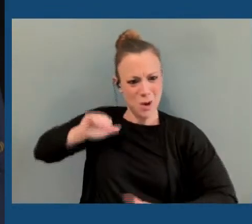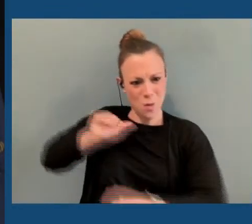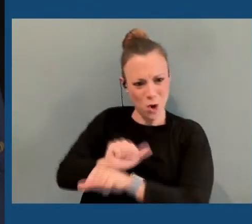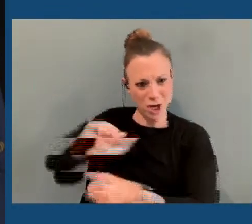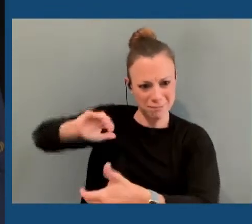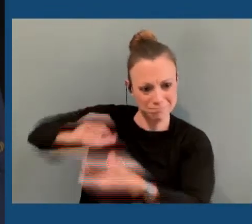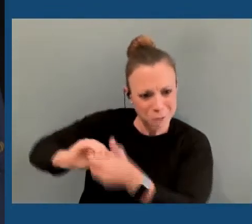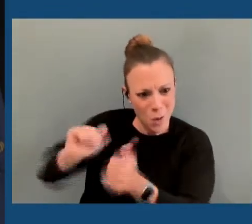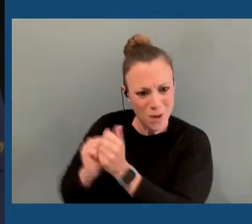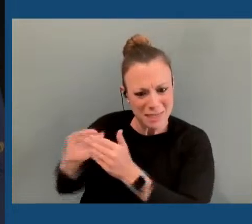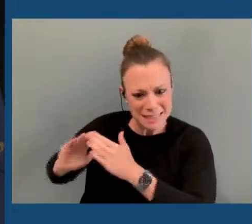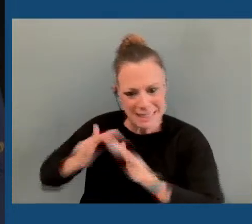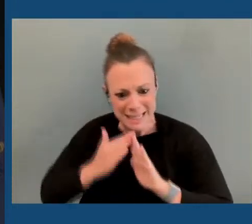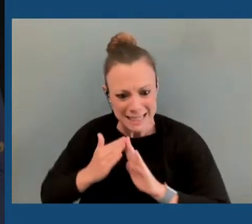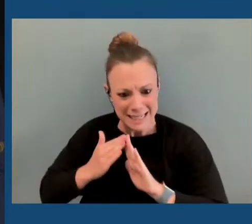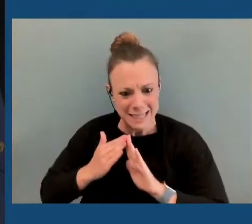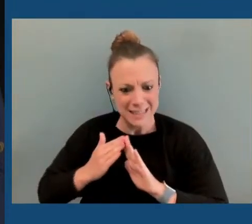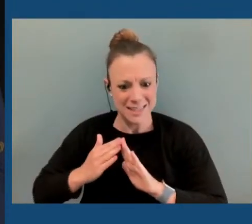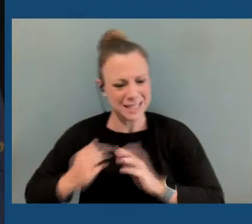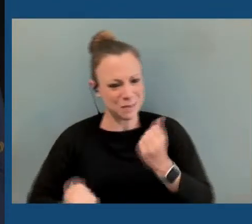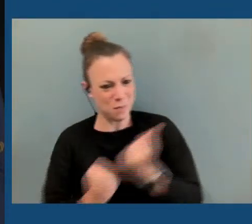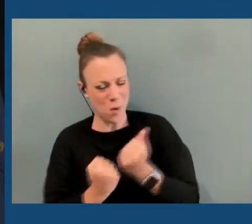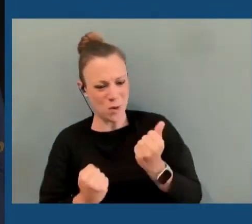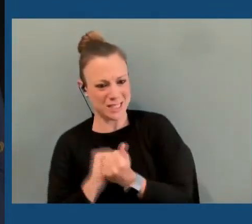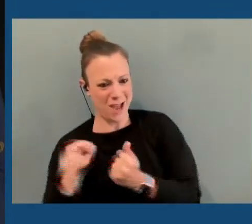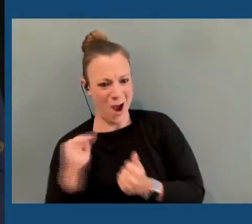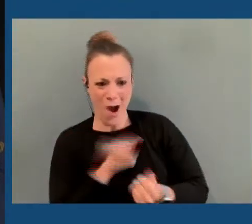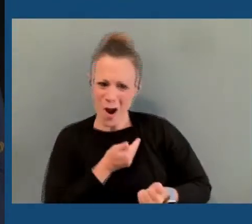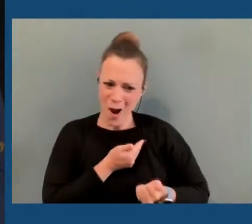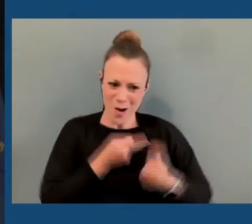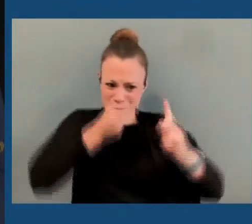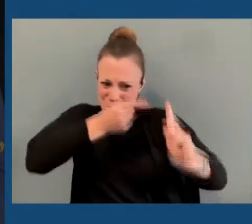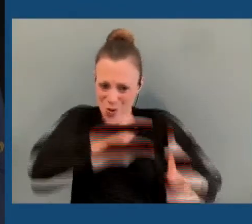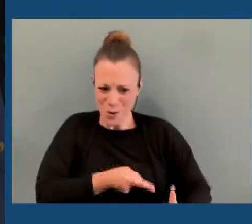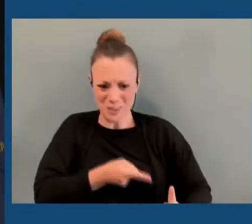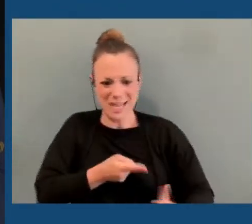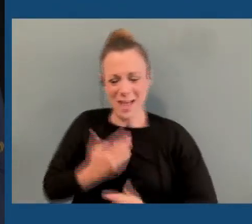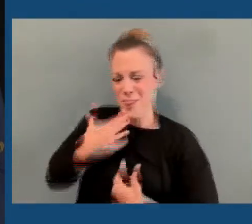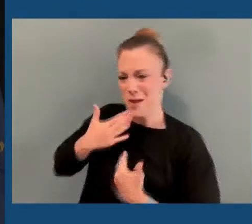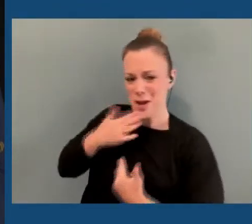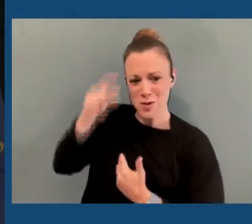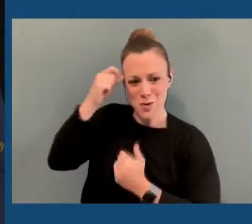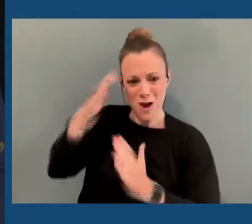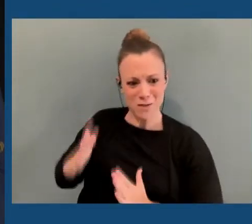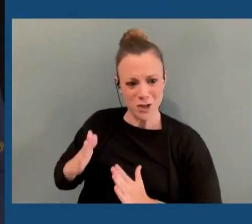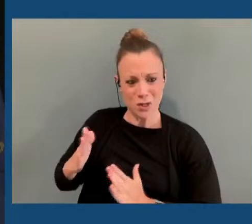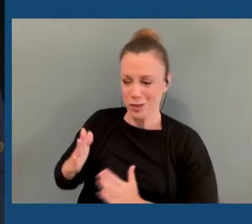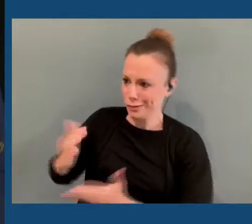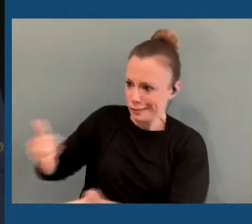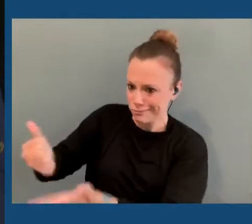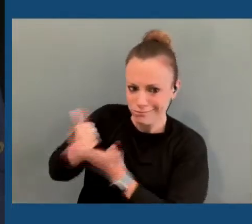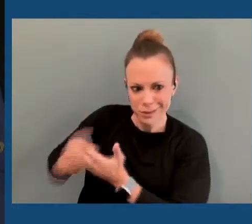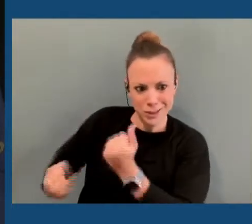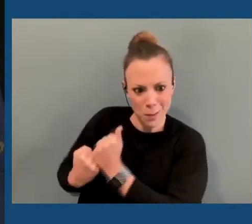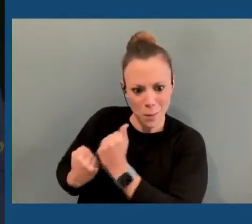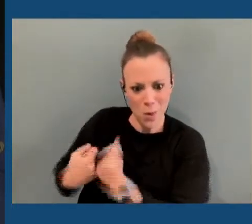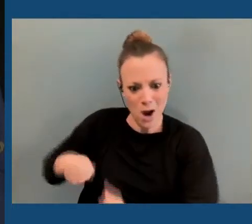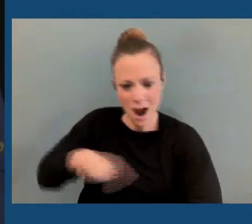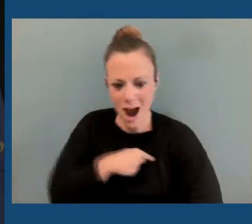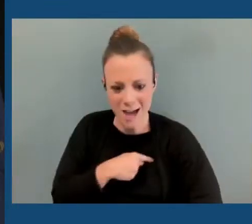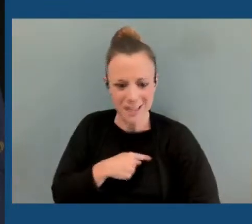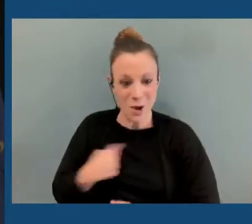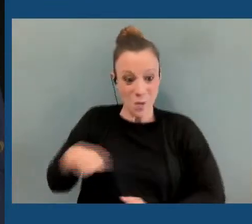the funds to clear the decks for this incredible project. We on Tip Hill look forward to meeting our new